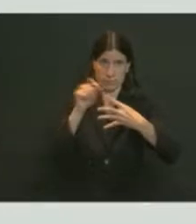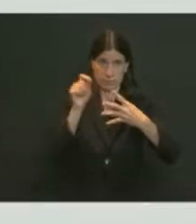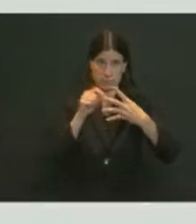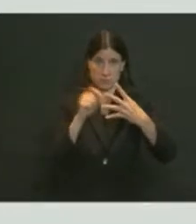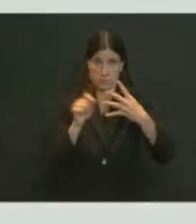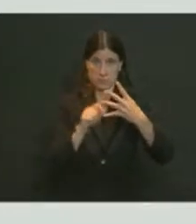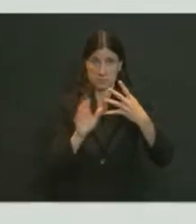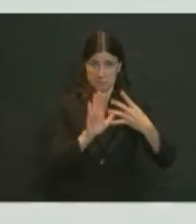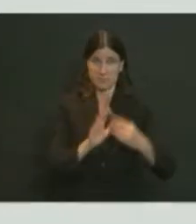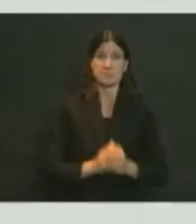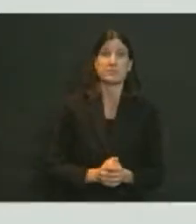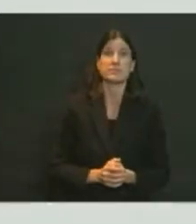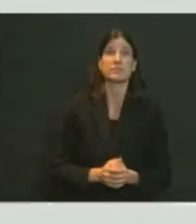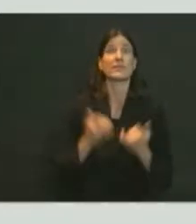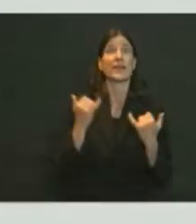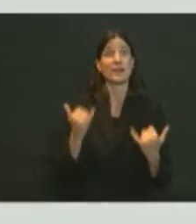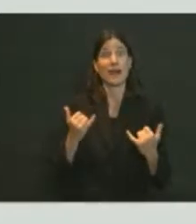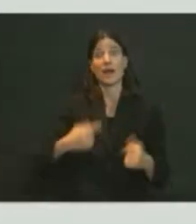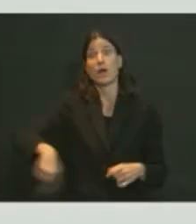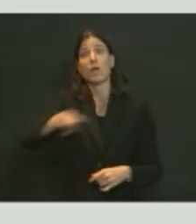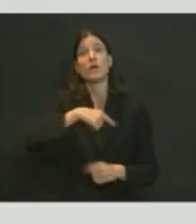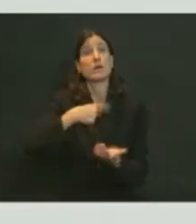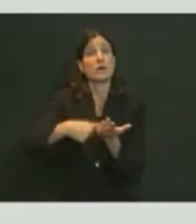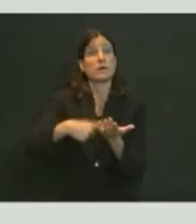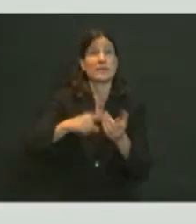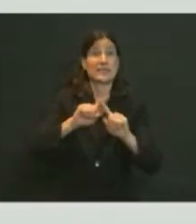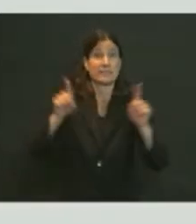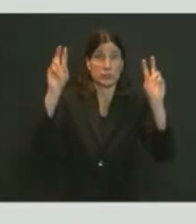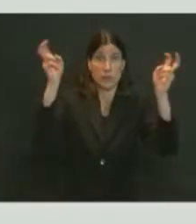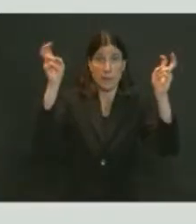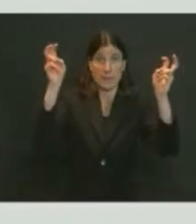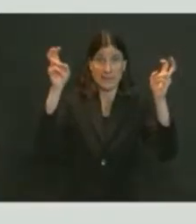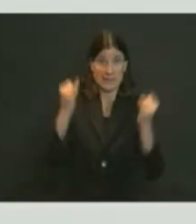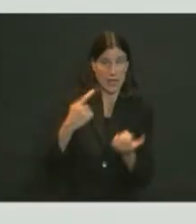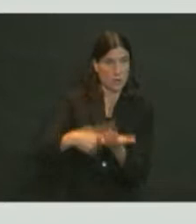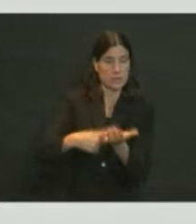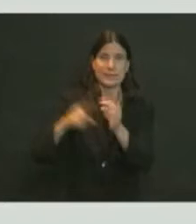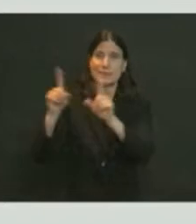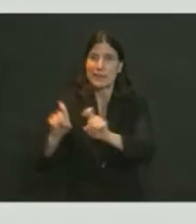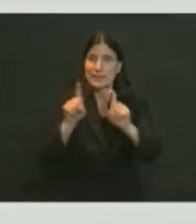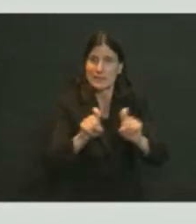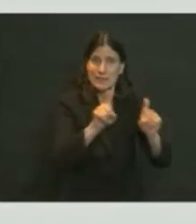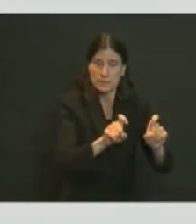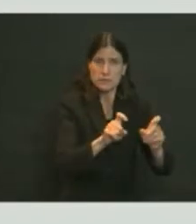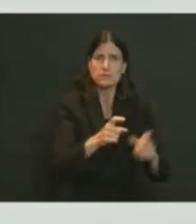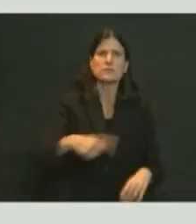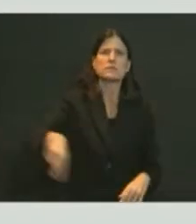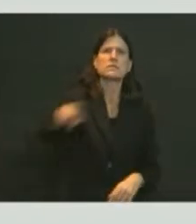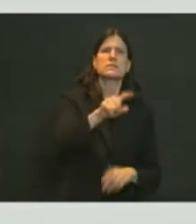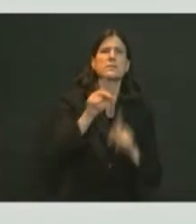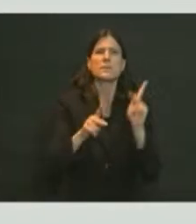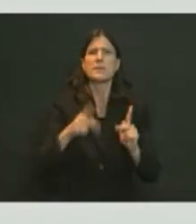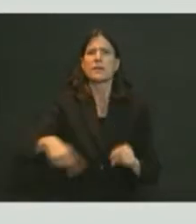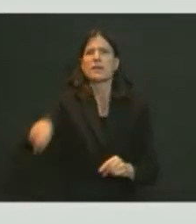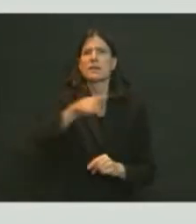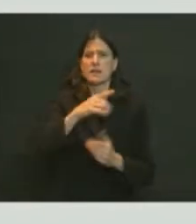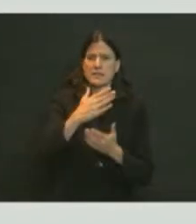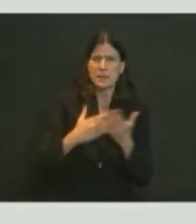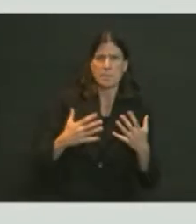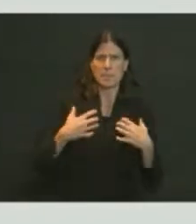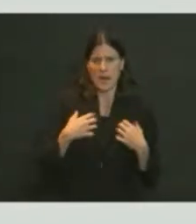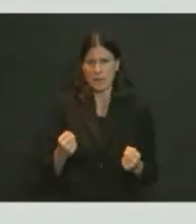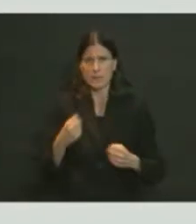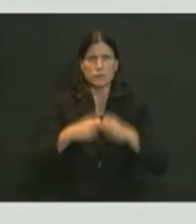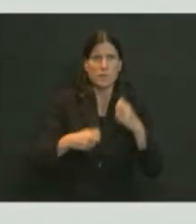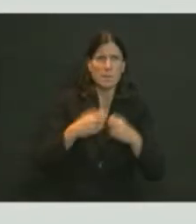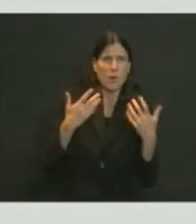vulnerable communities? Can we get to an outbreak in a facility quickly and get it under control? Is our